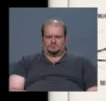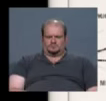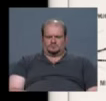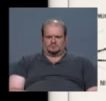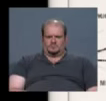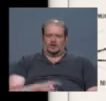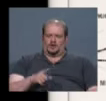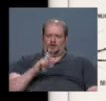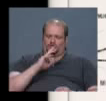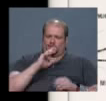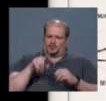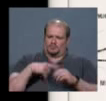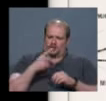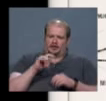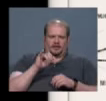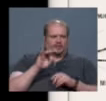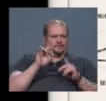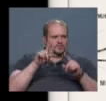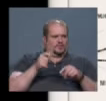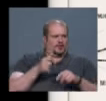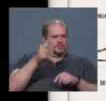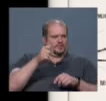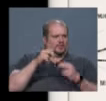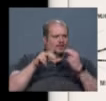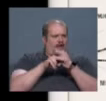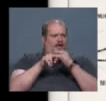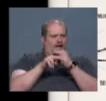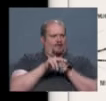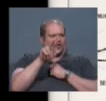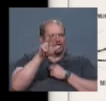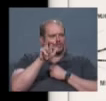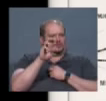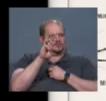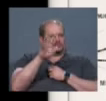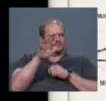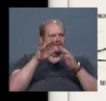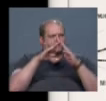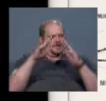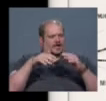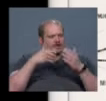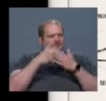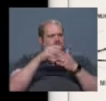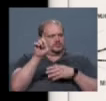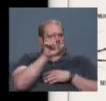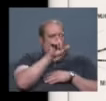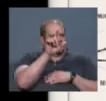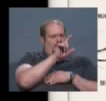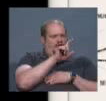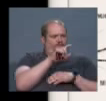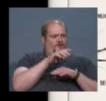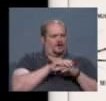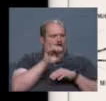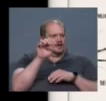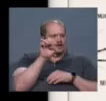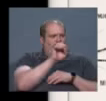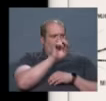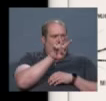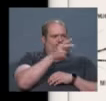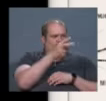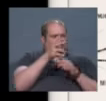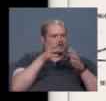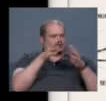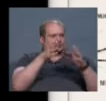You referring to? If you go up the Highway 365, those houses up to your left, on East 2nd